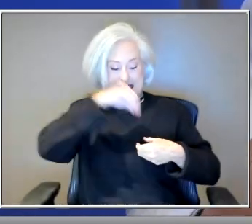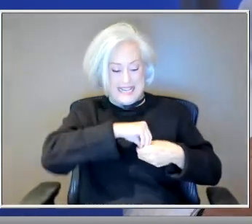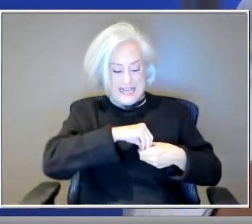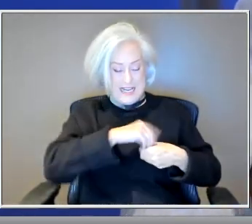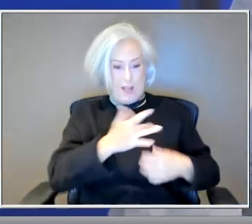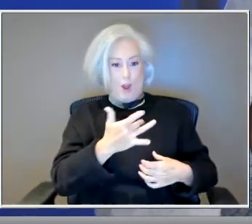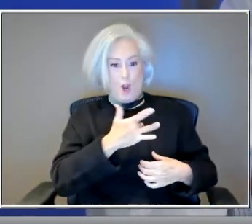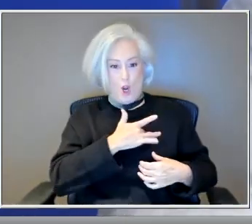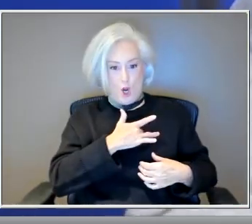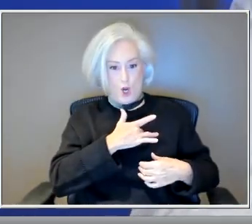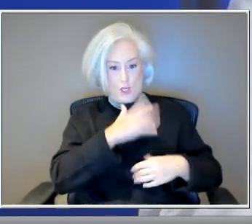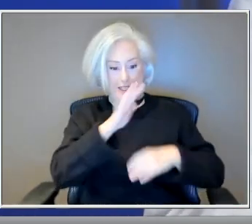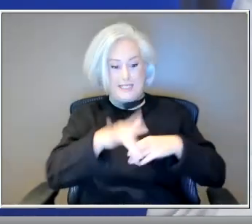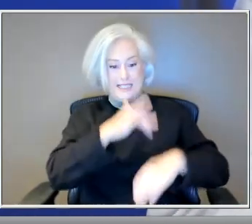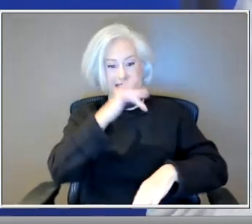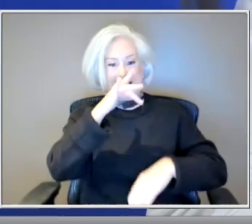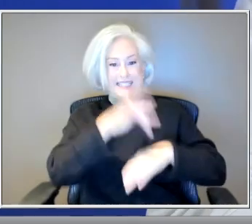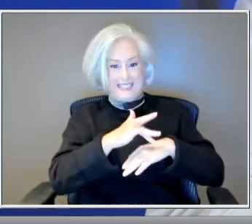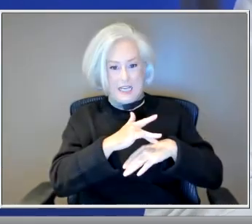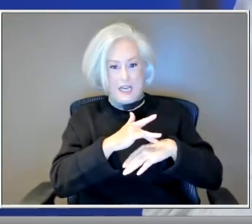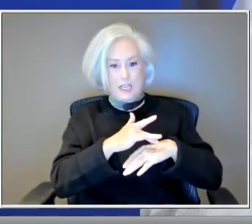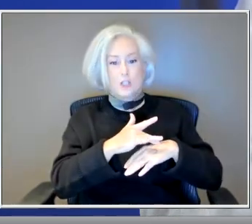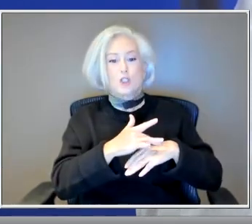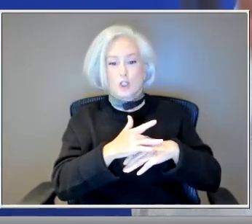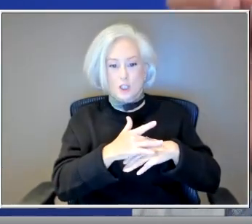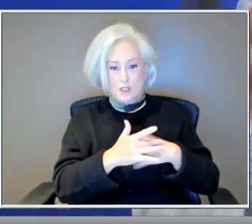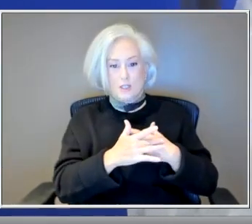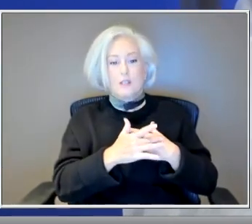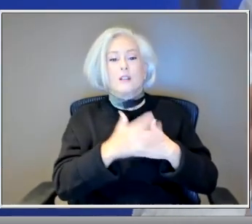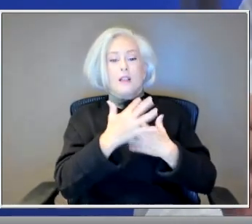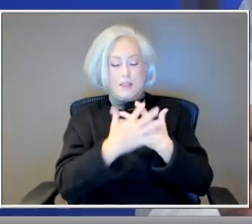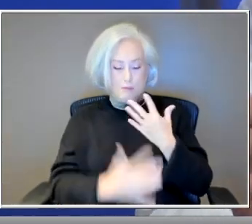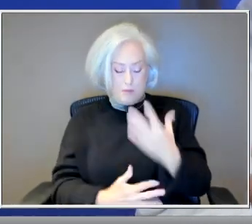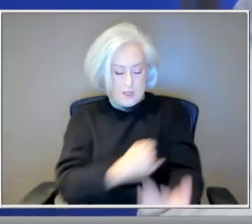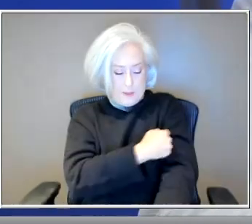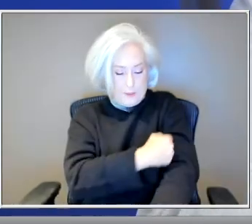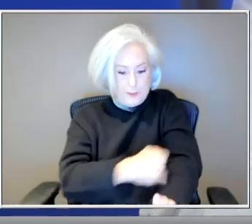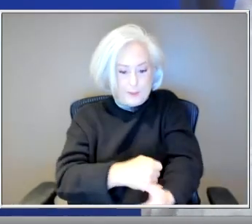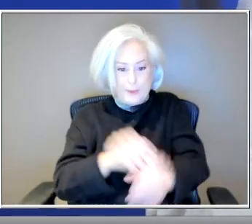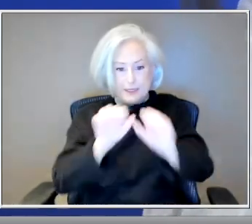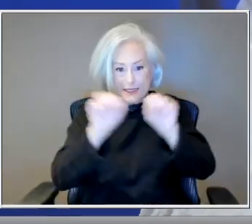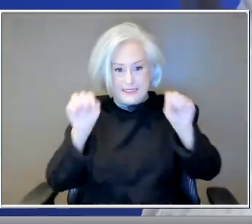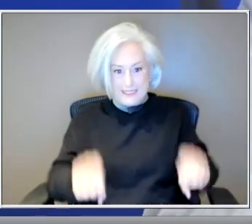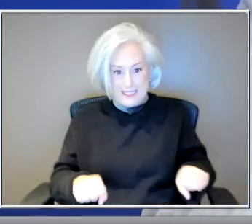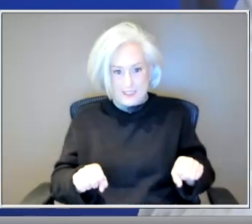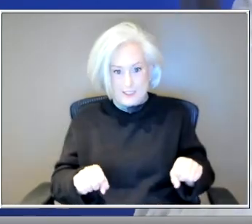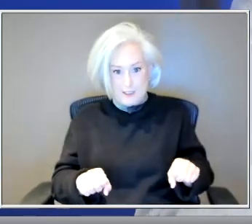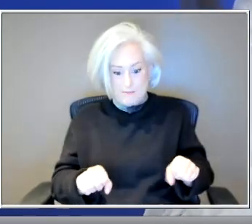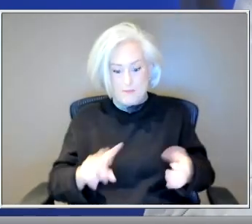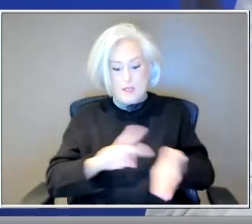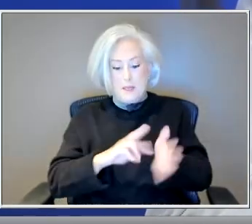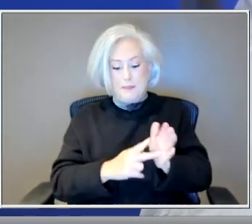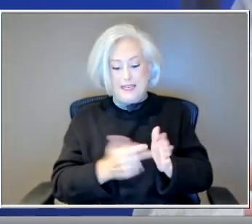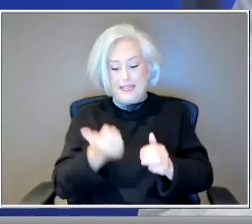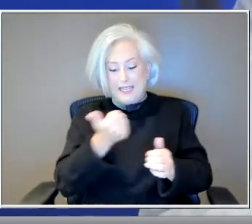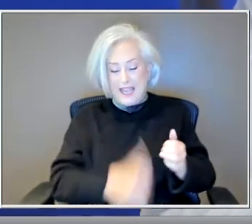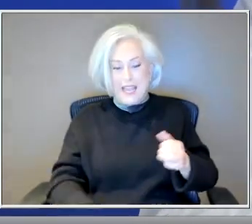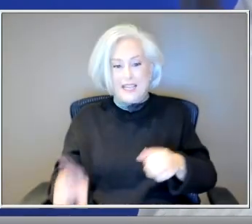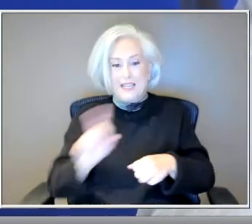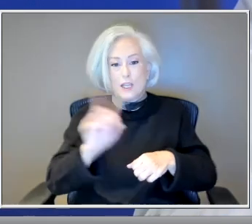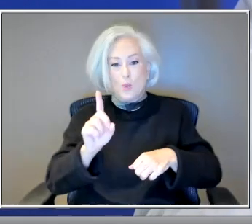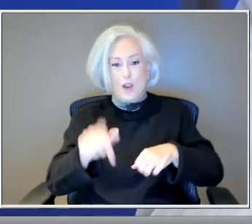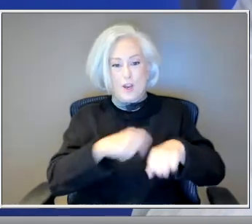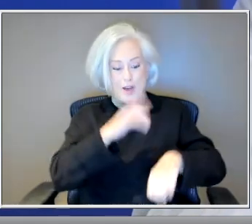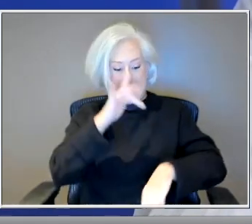vascular system and they're going through the structures within the heart. Everywhere that it touches the heart, it causes scar. And so that scar,